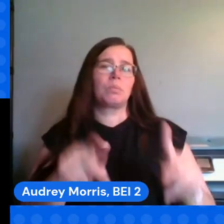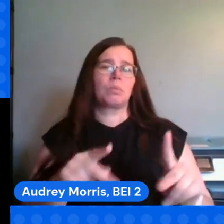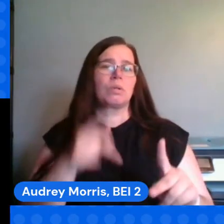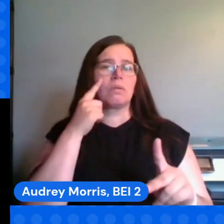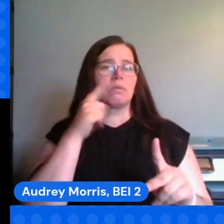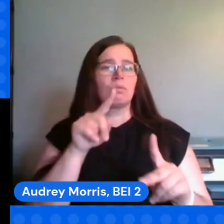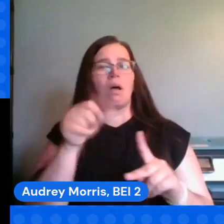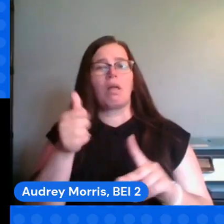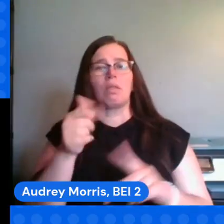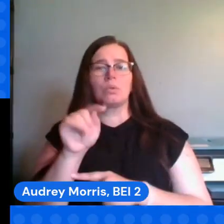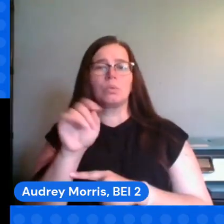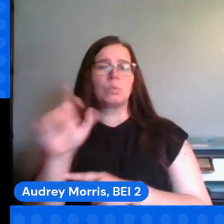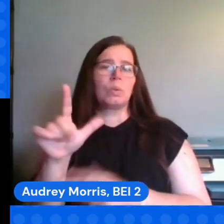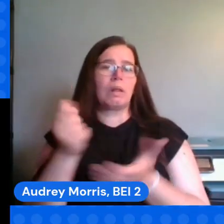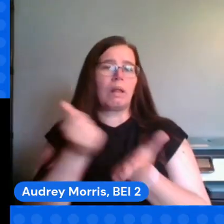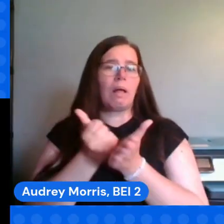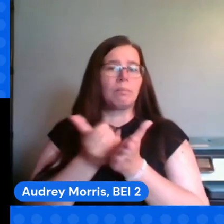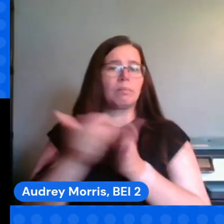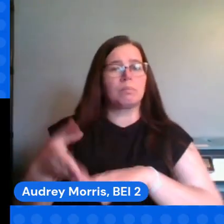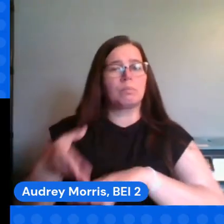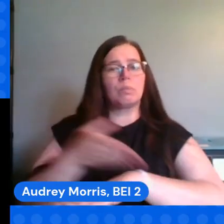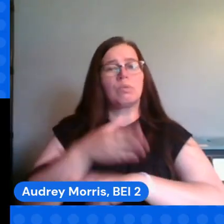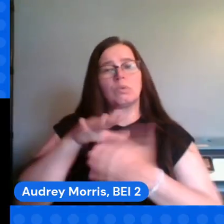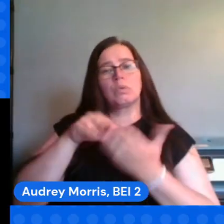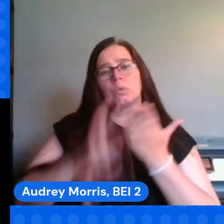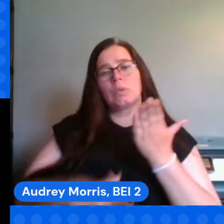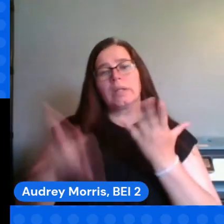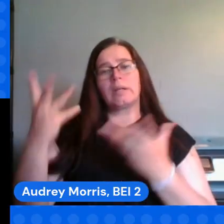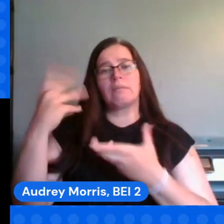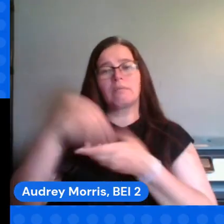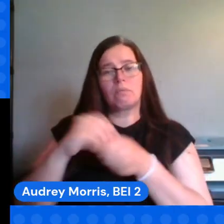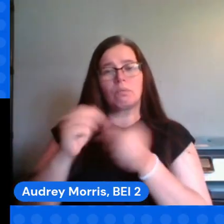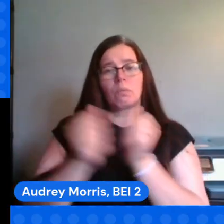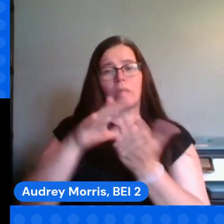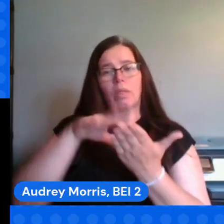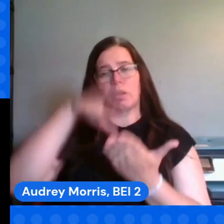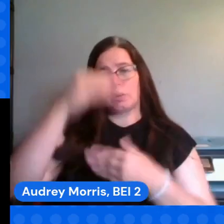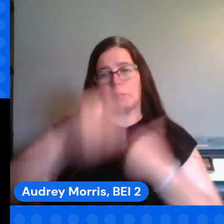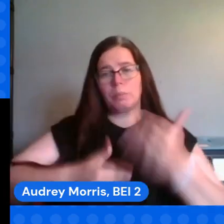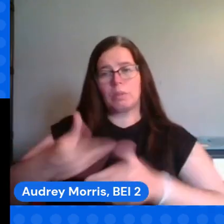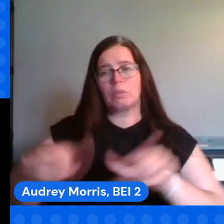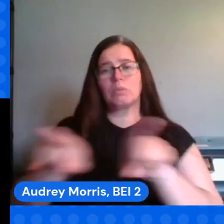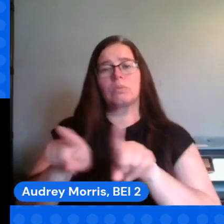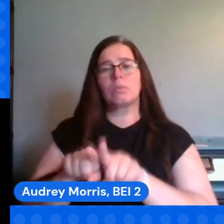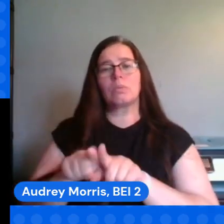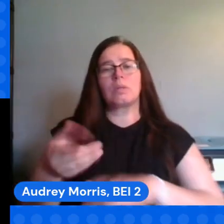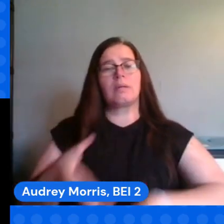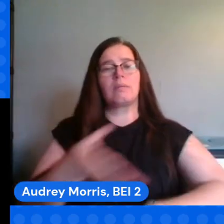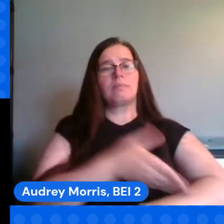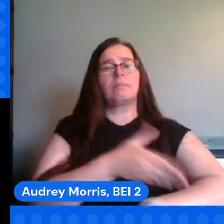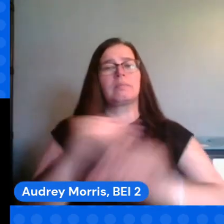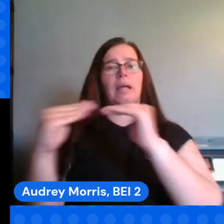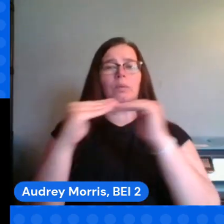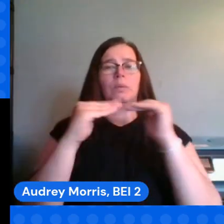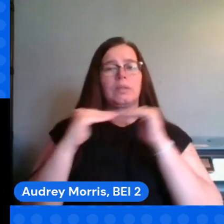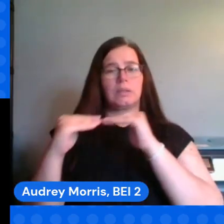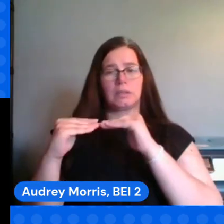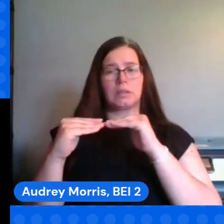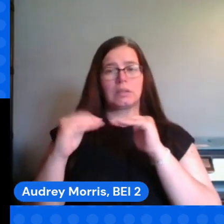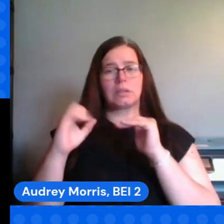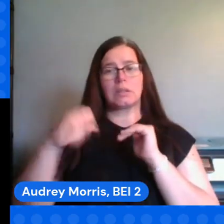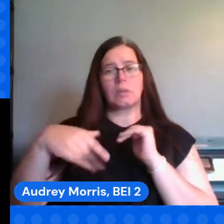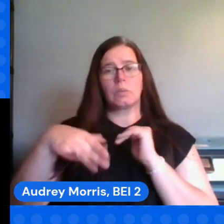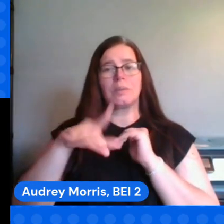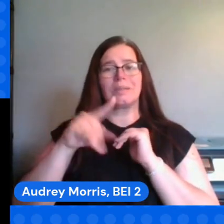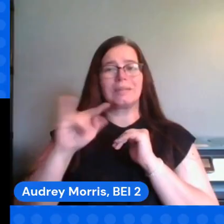help enhance student engagement in the learning process, as well as enhancing equity in